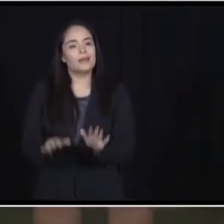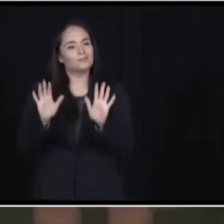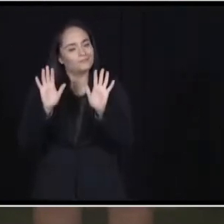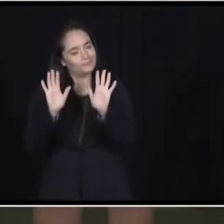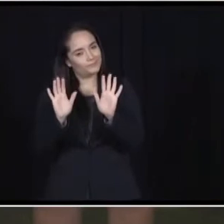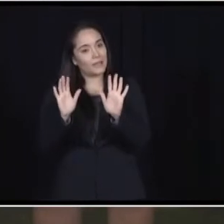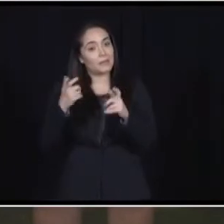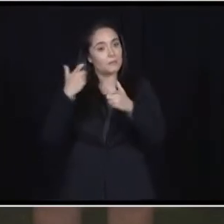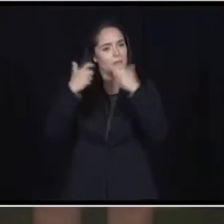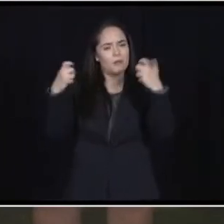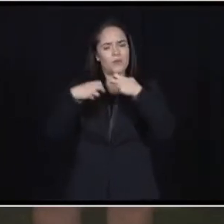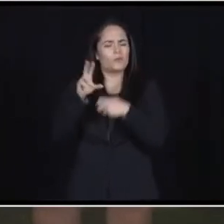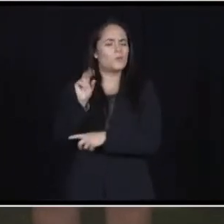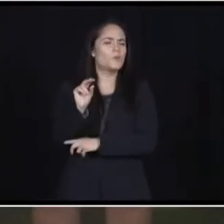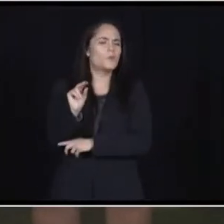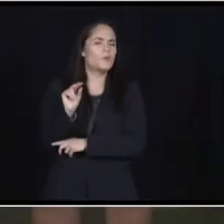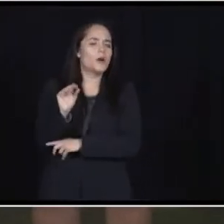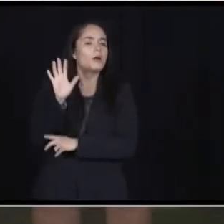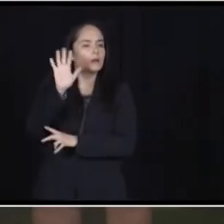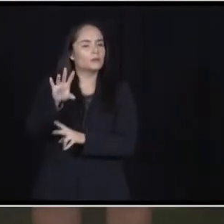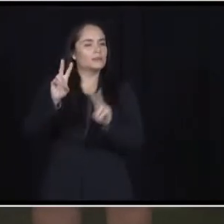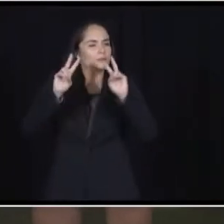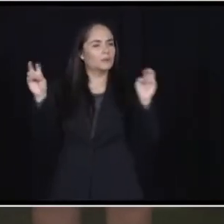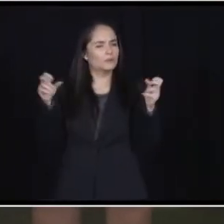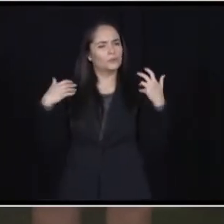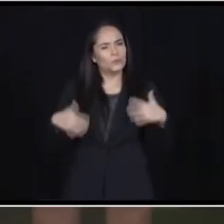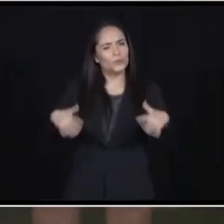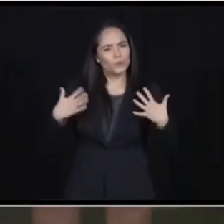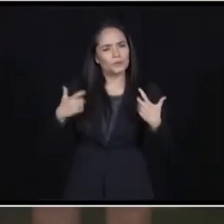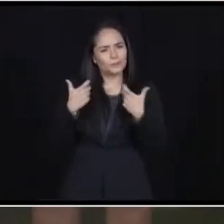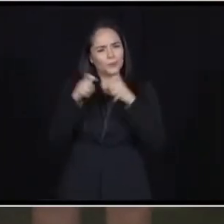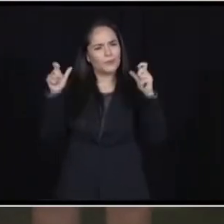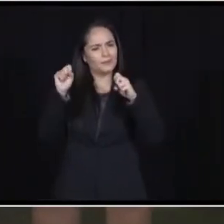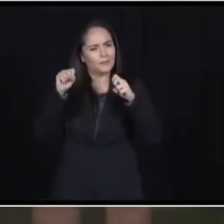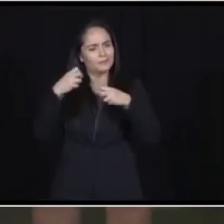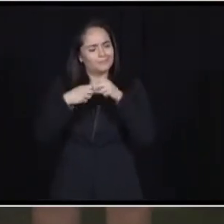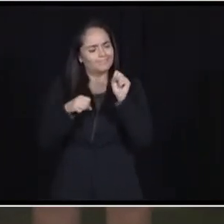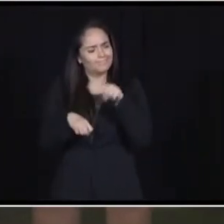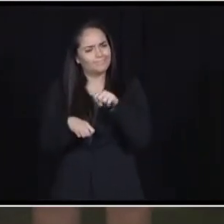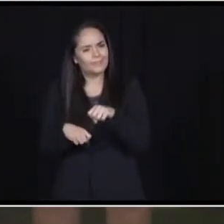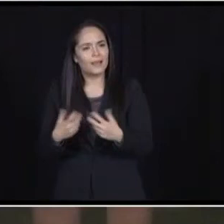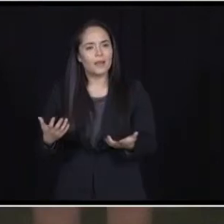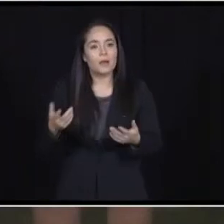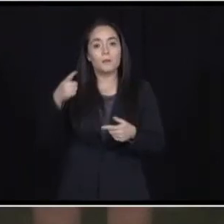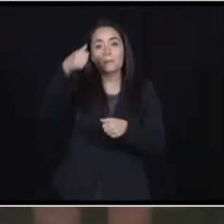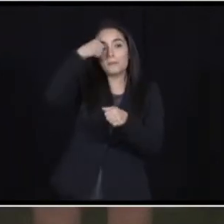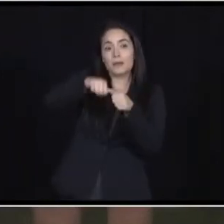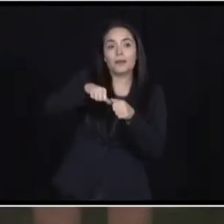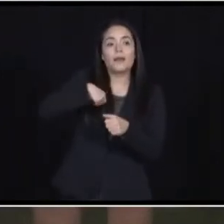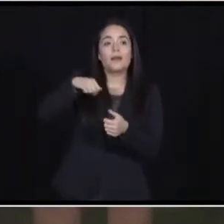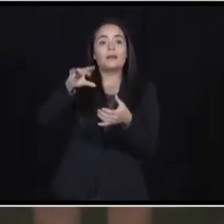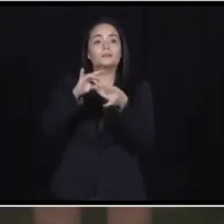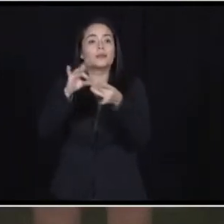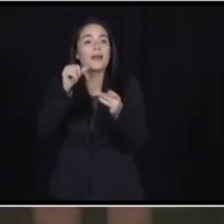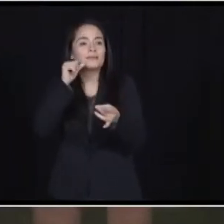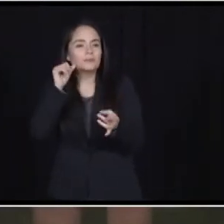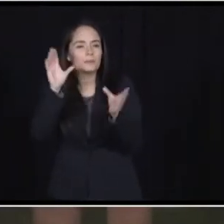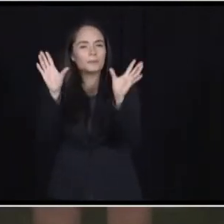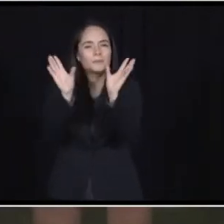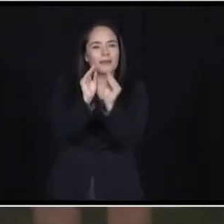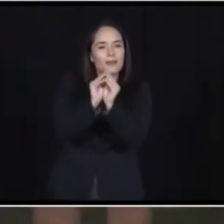And remember I said I had a conversation, we had a meeting yesterday at 2:30, and I mentioned that. It's unacceptable that it's taking